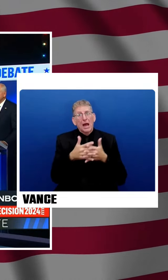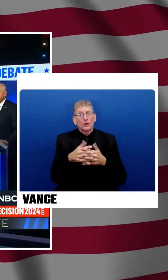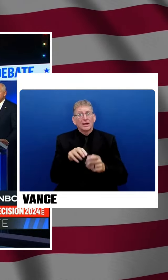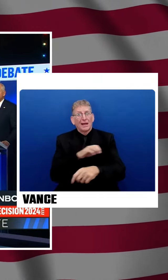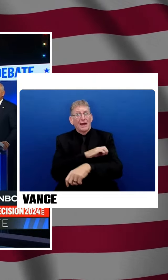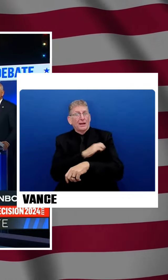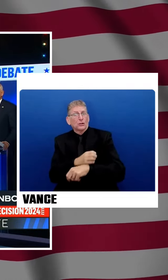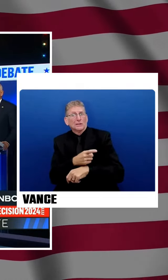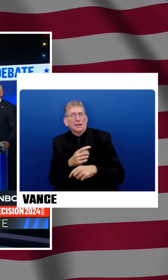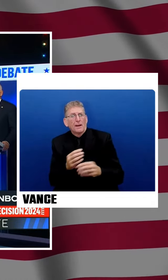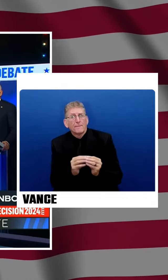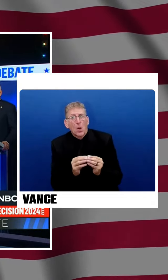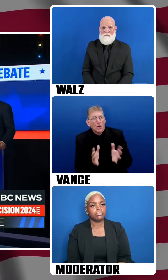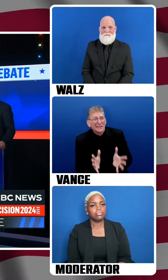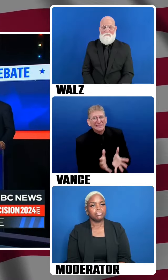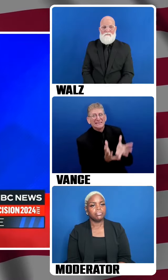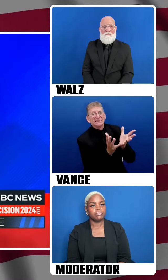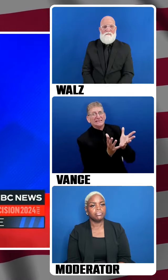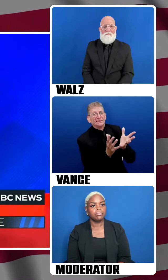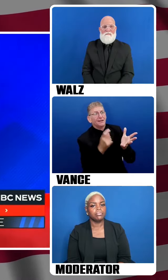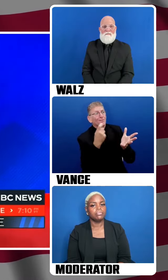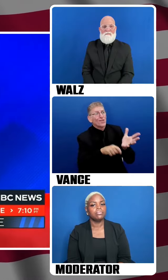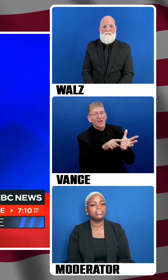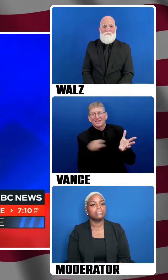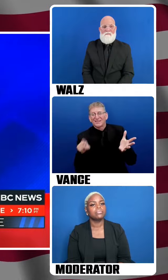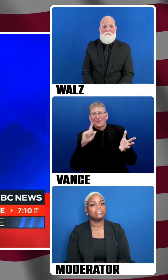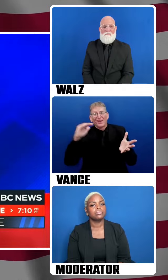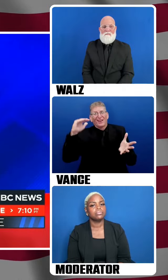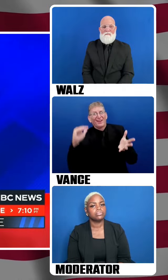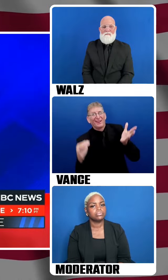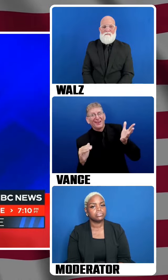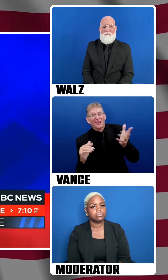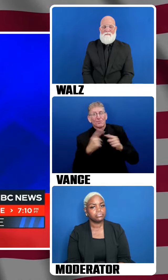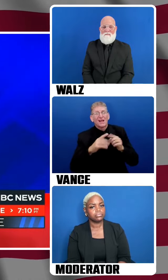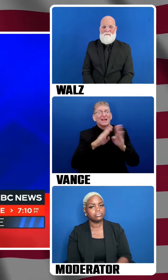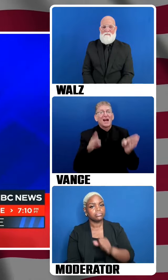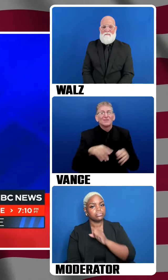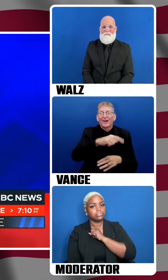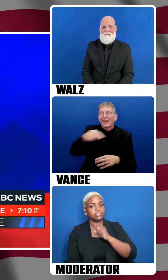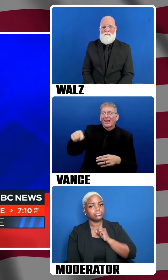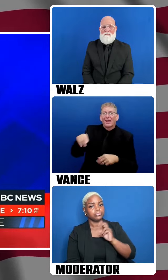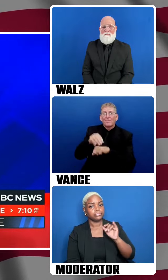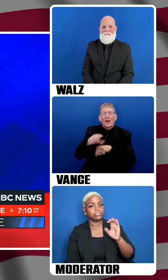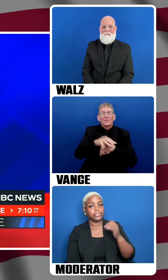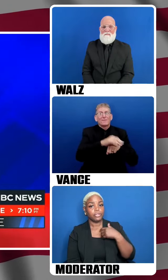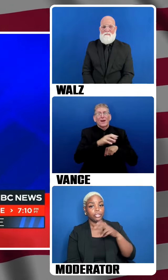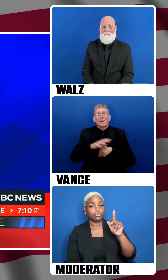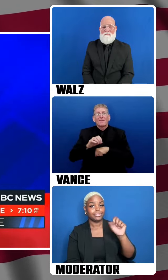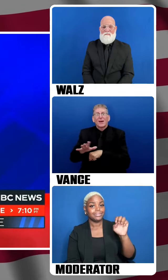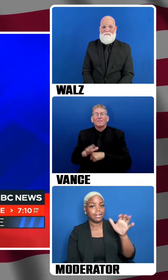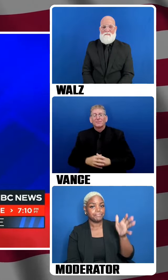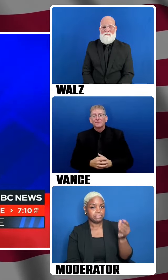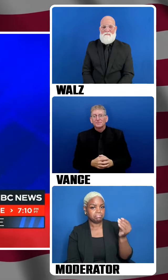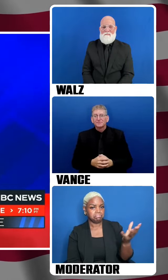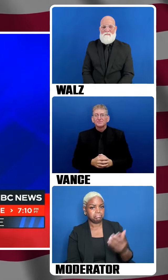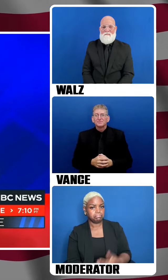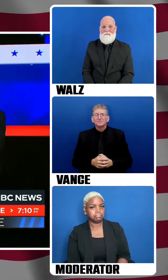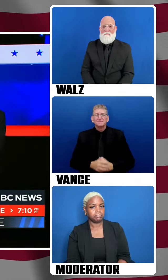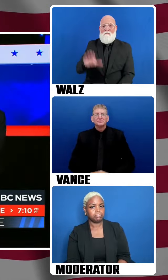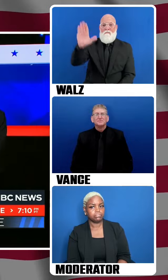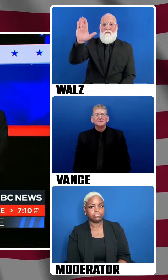too. Senator Vance, you still have 23 seconds there. Do you want to answer? Can I have it? Where? Yeah. Governor, we will get to